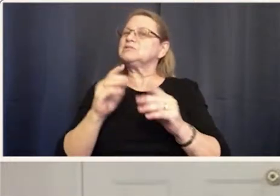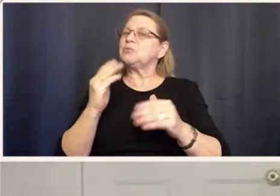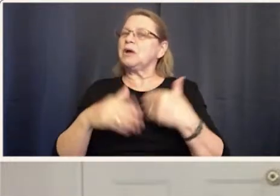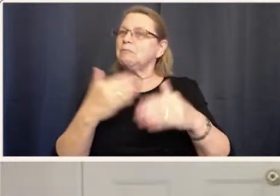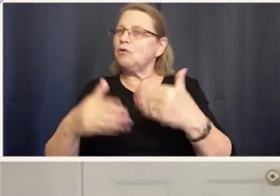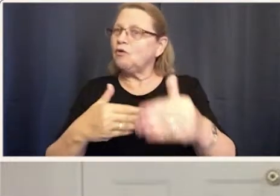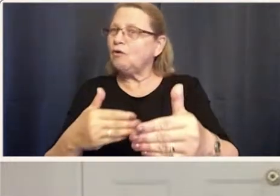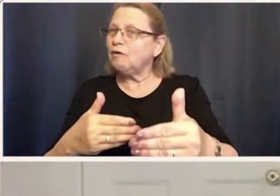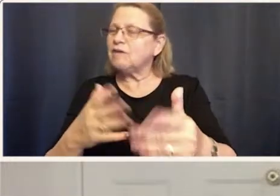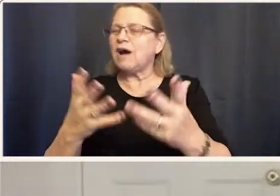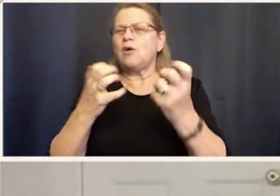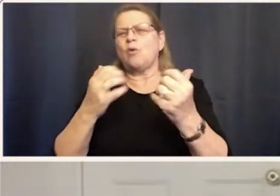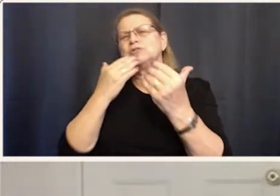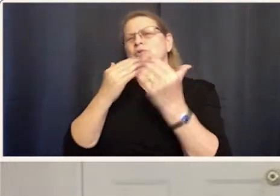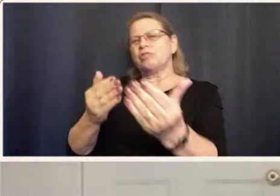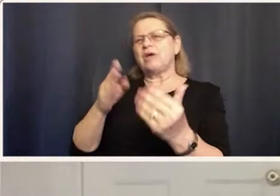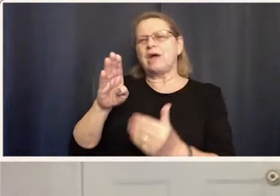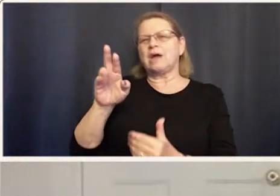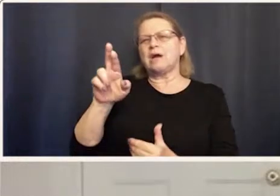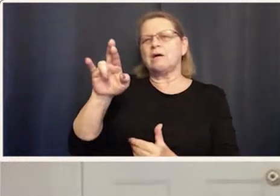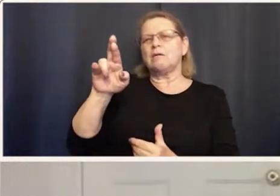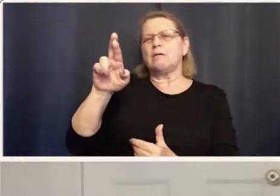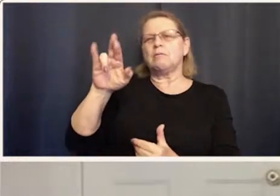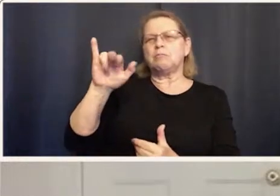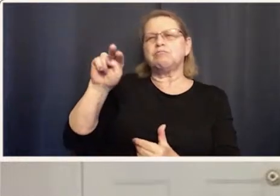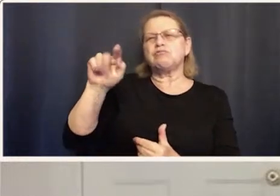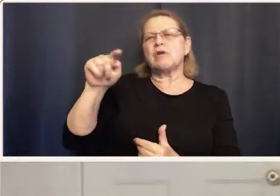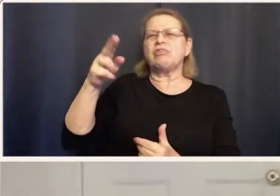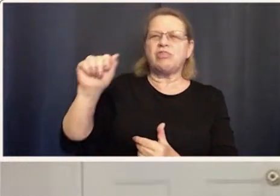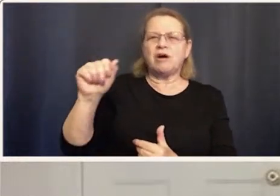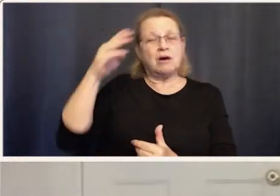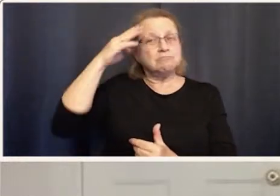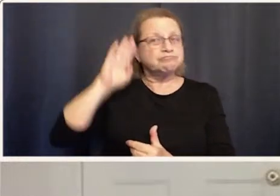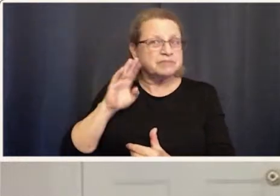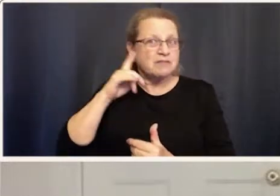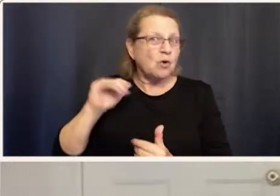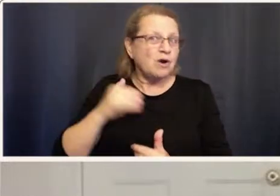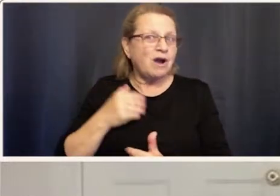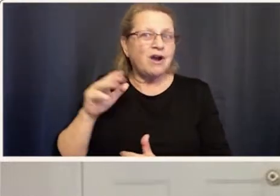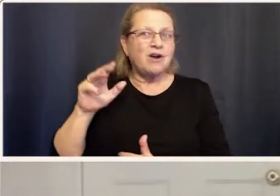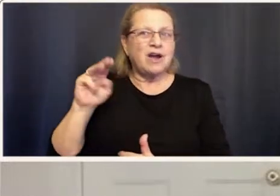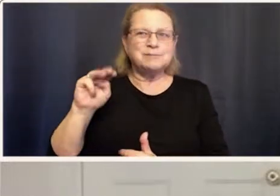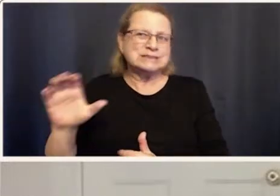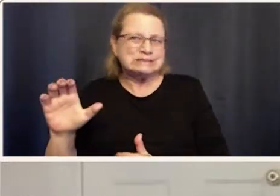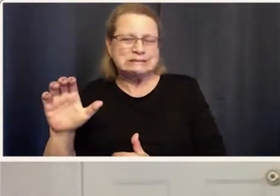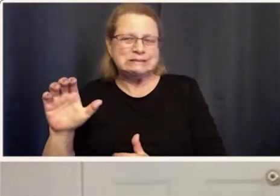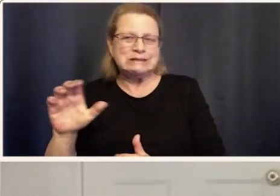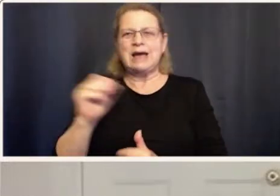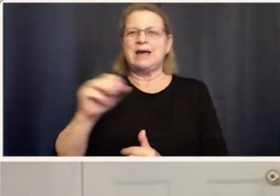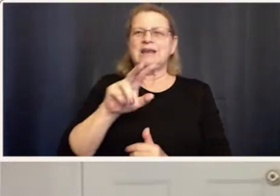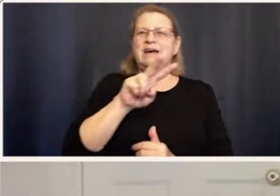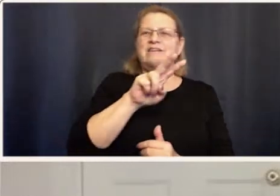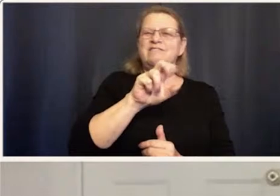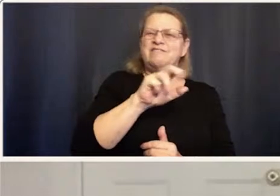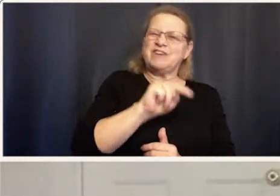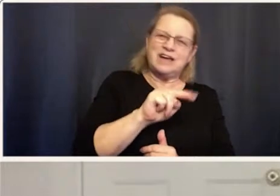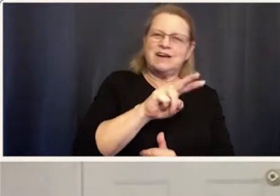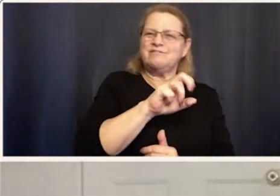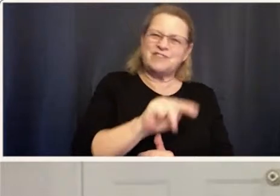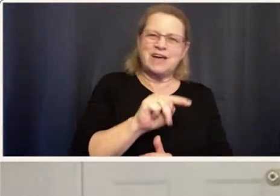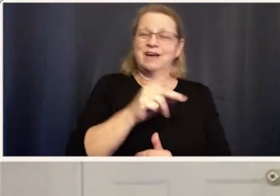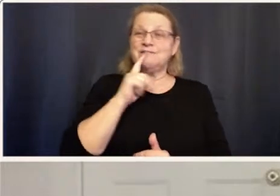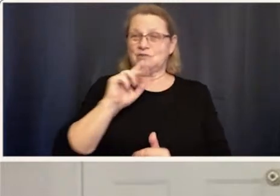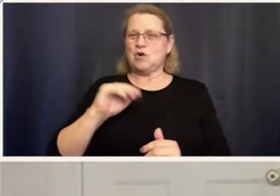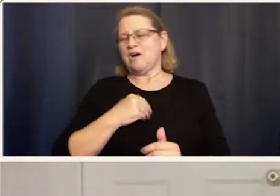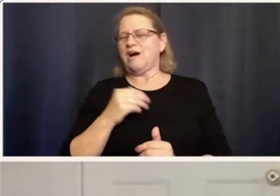to thank our own Brintha for being our MC and Van, our digital DJ. Together,